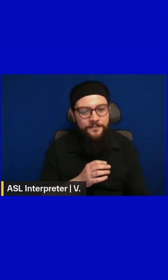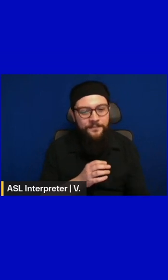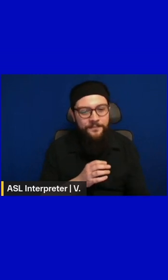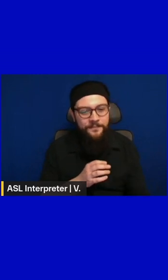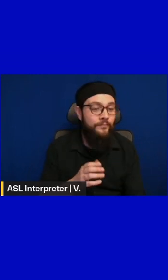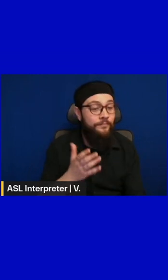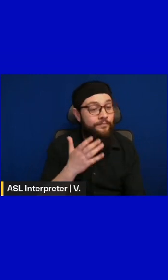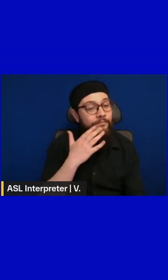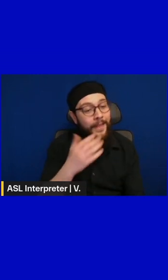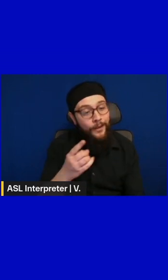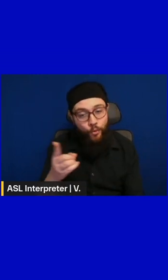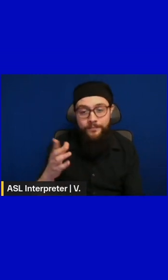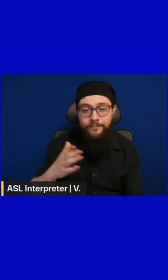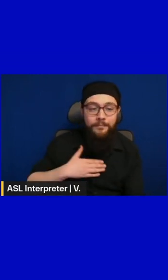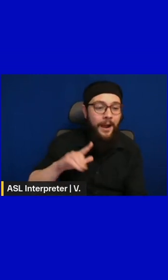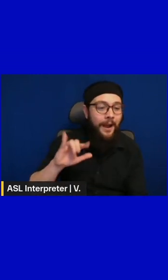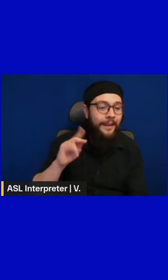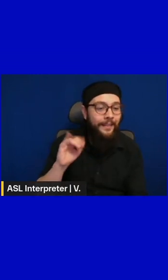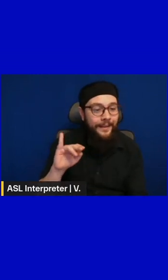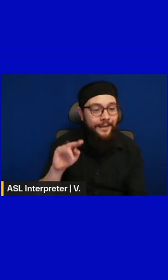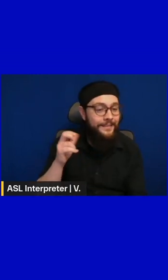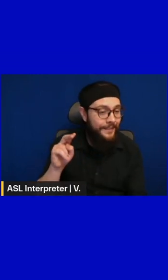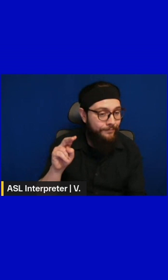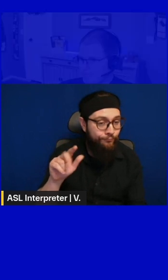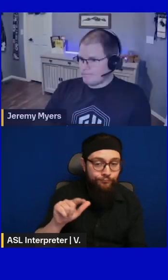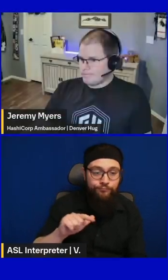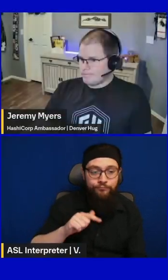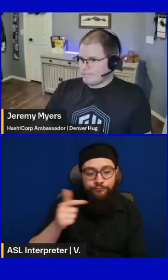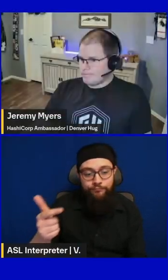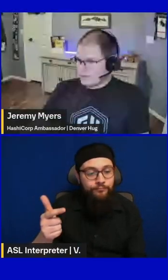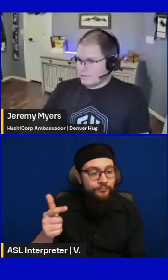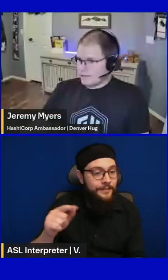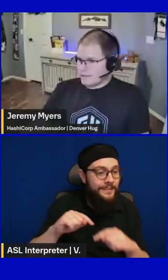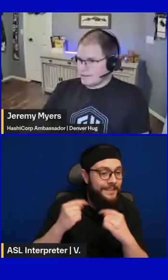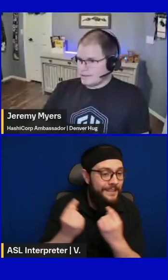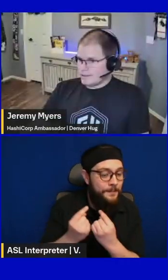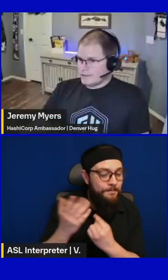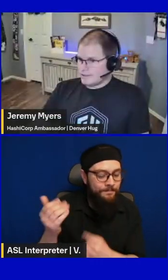my LinkedIn, and I will turn it back over to the team